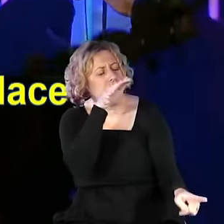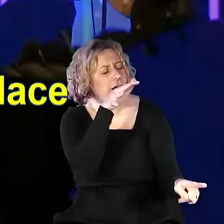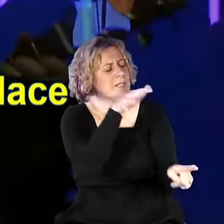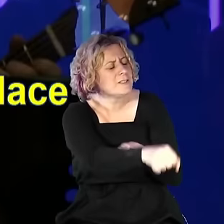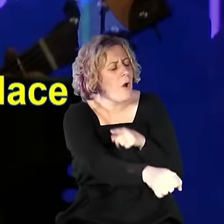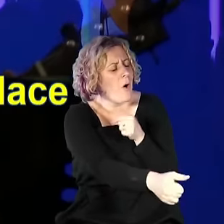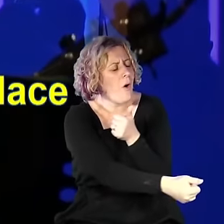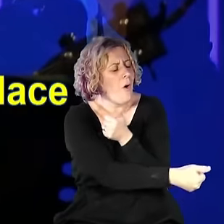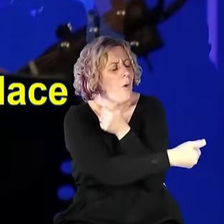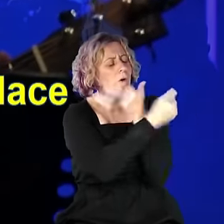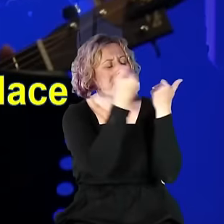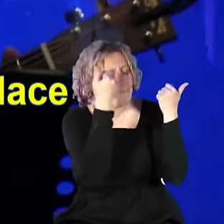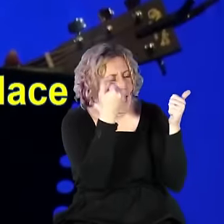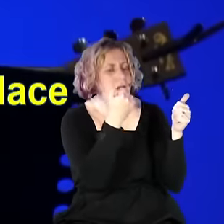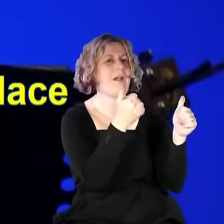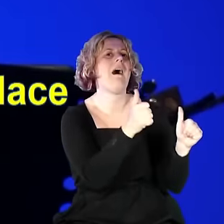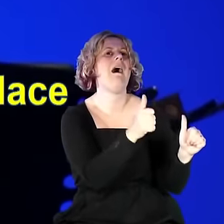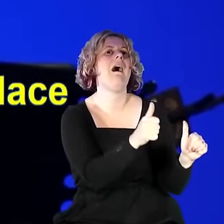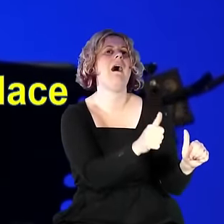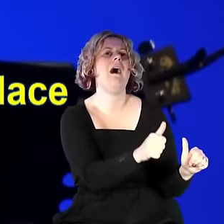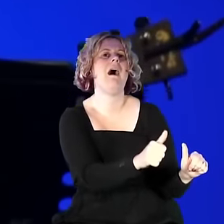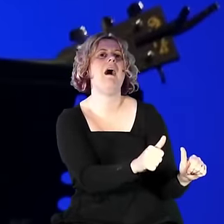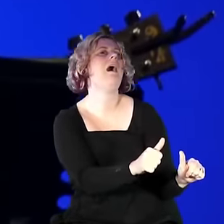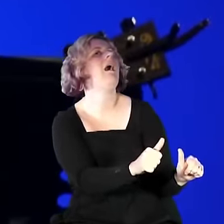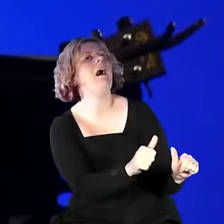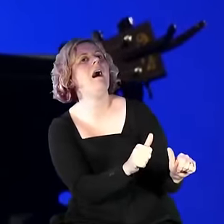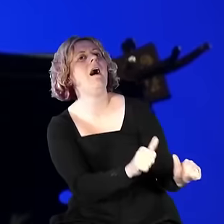death was overcome.